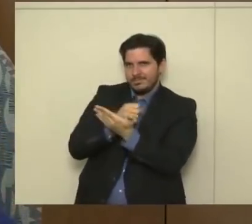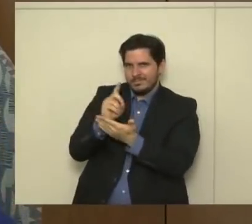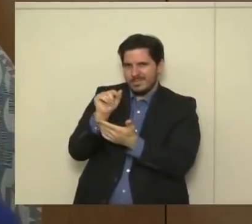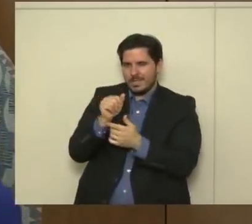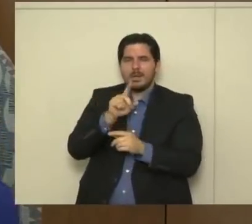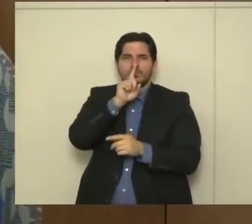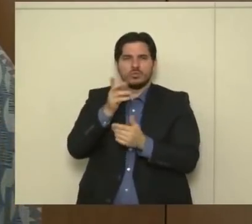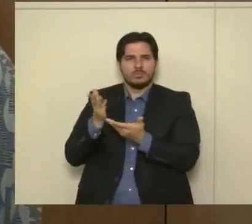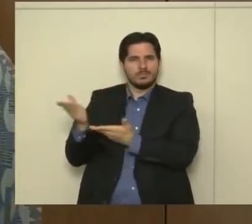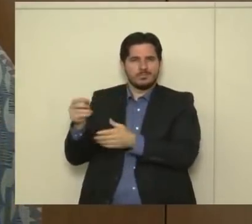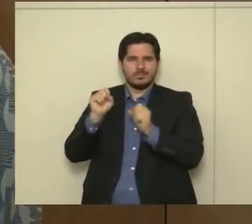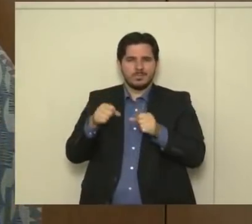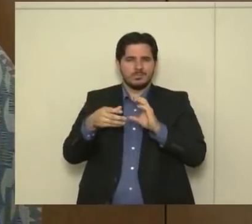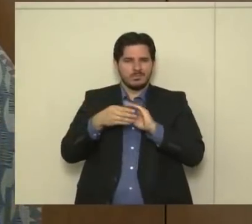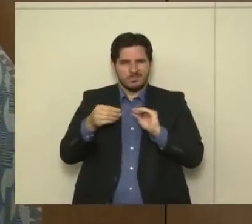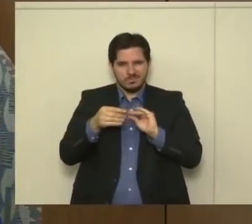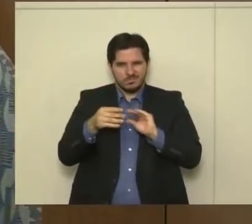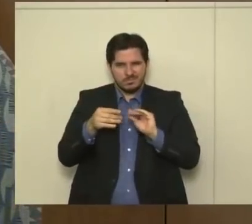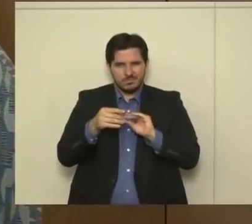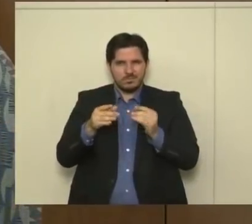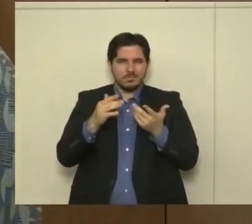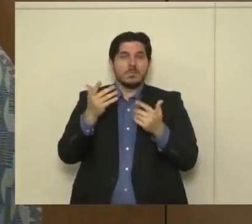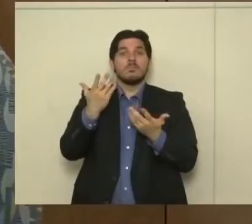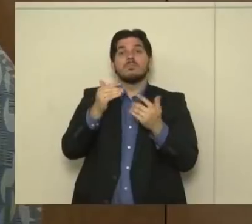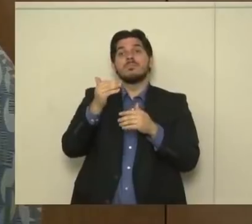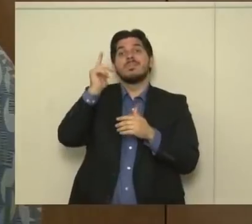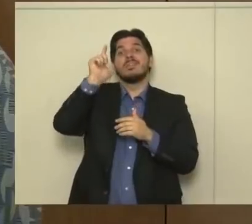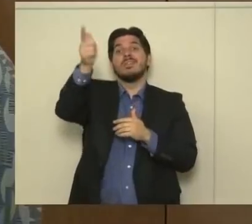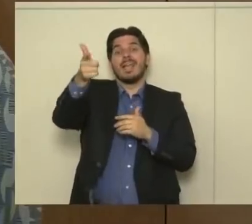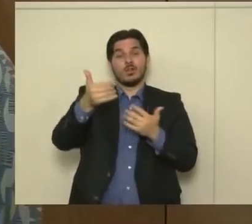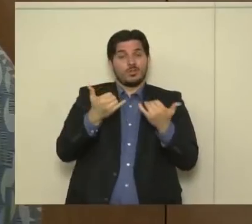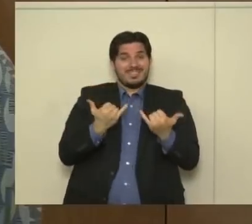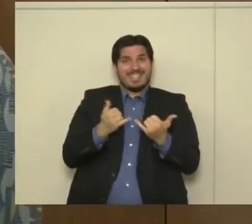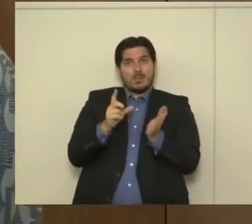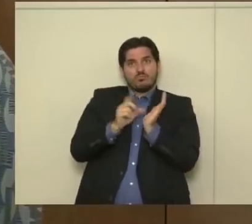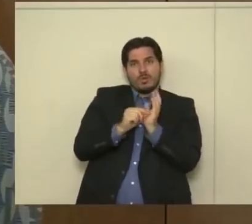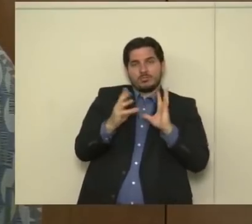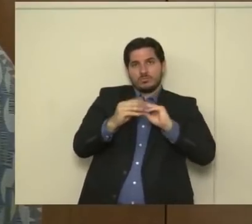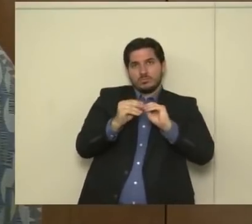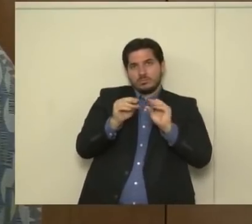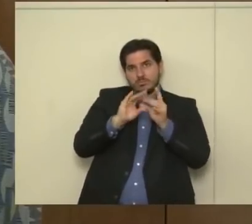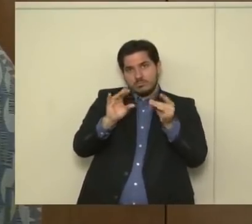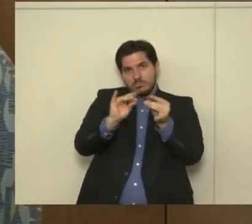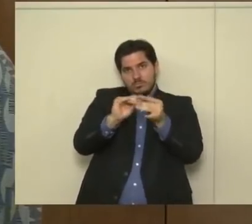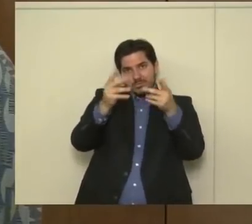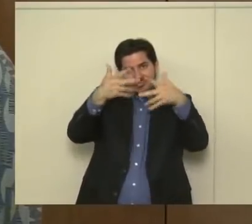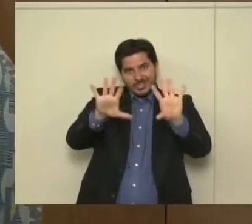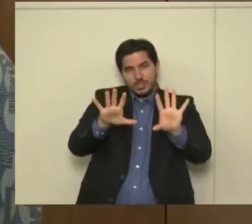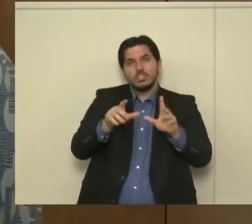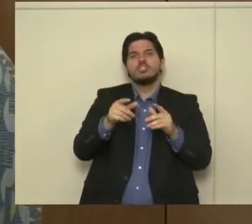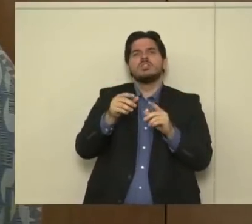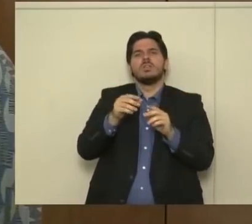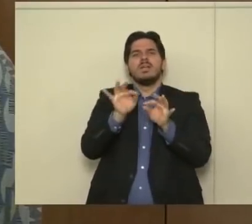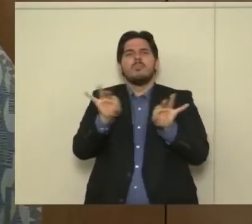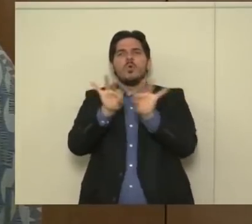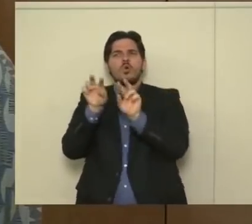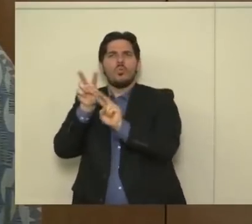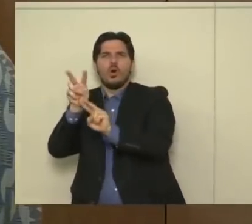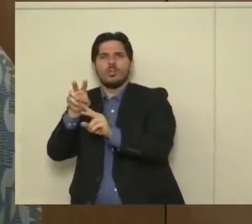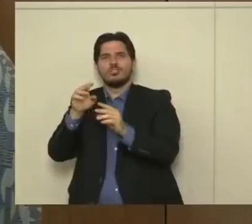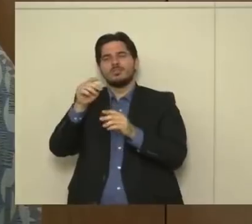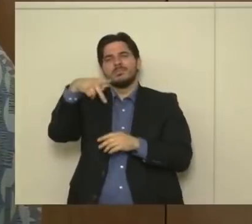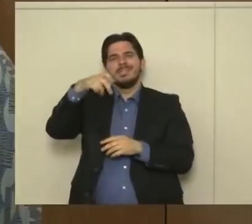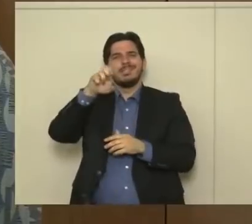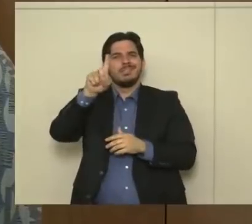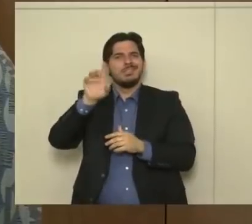something also separate to the press conference, make sure that you've got access to that. And then I want to make sure that Dr. Scrace talks about vaccines, and